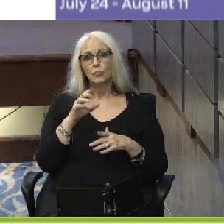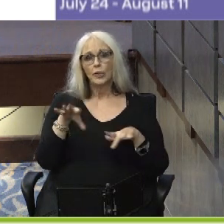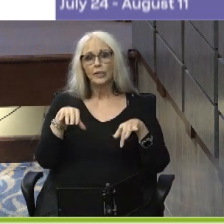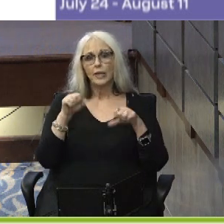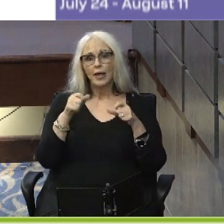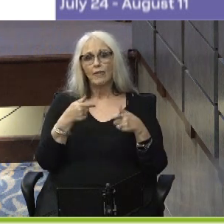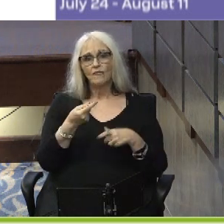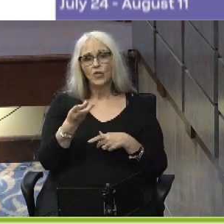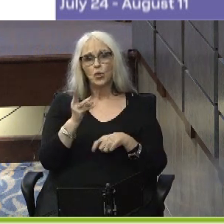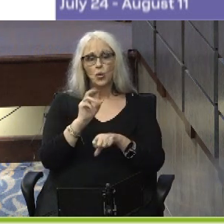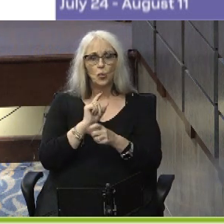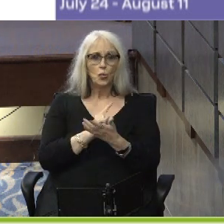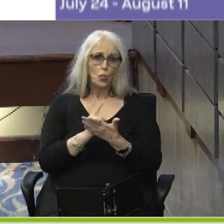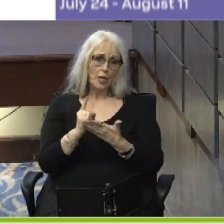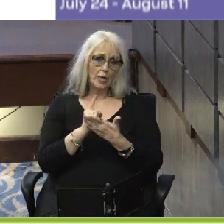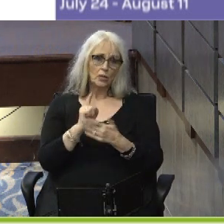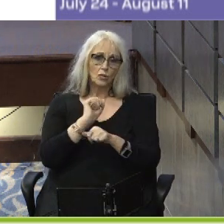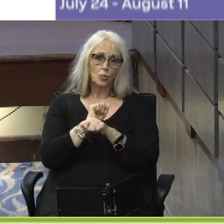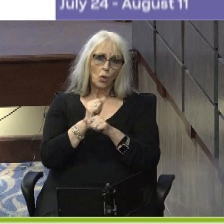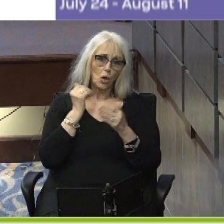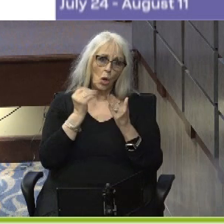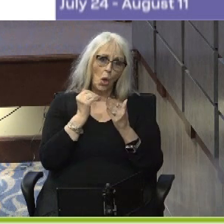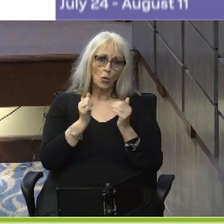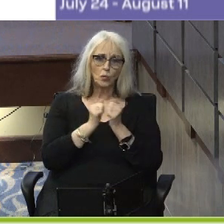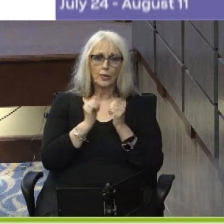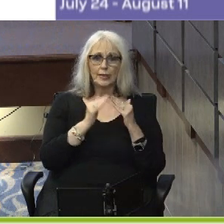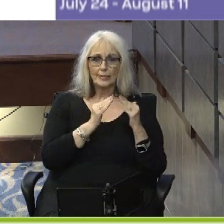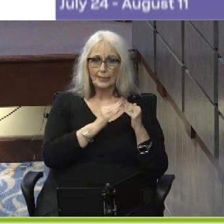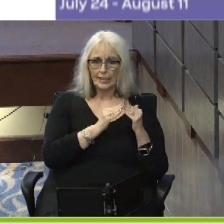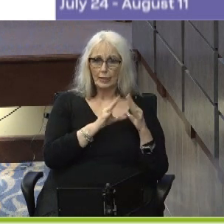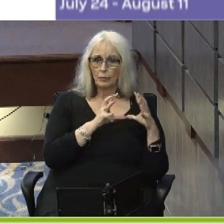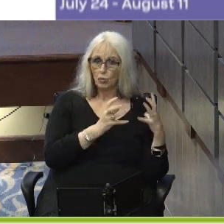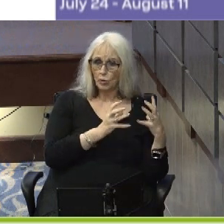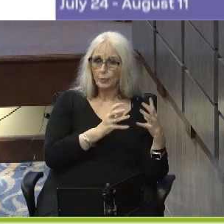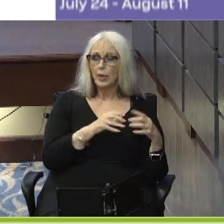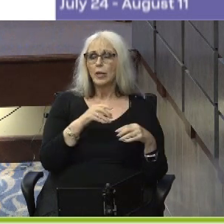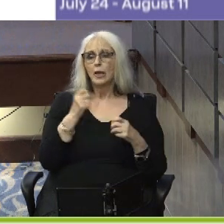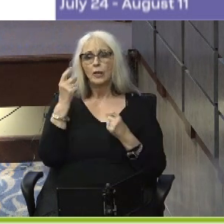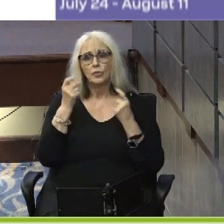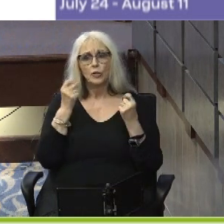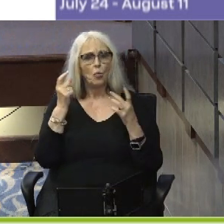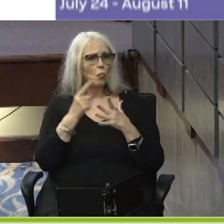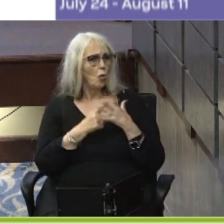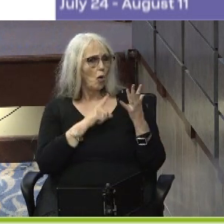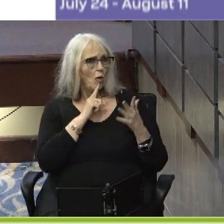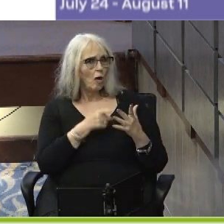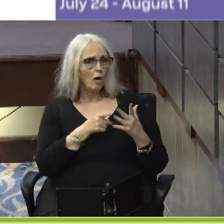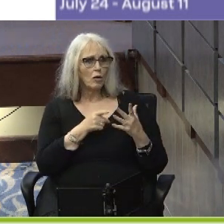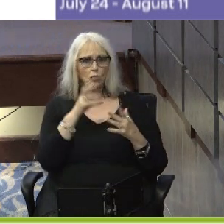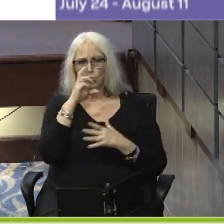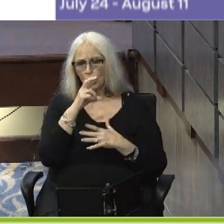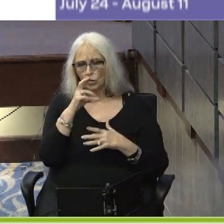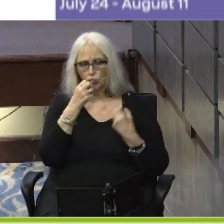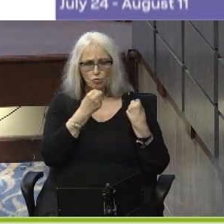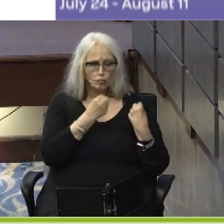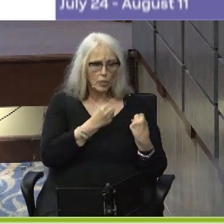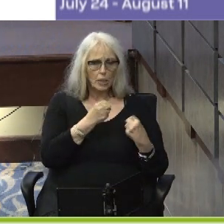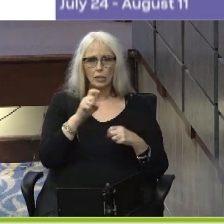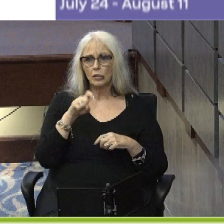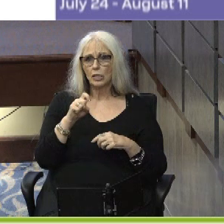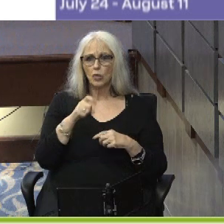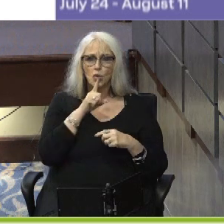really work closely with the city team in order to understand what are the research streams that need to be conducted, who are the